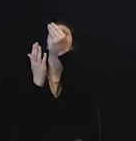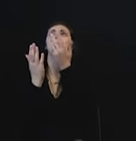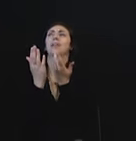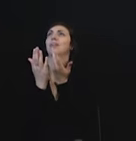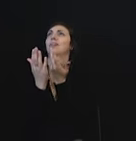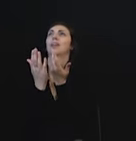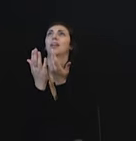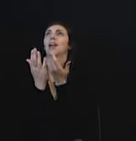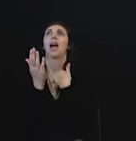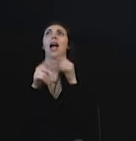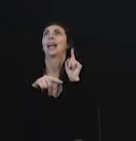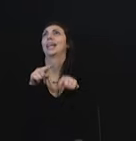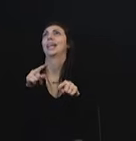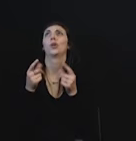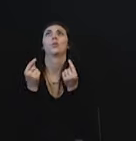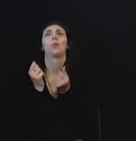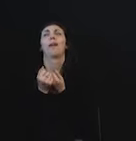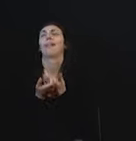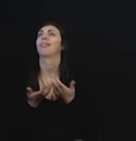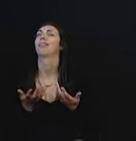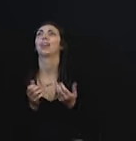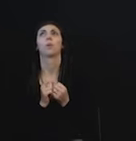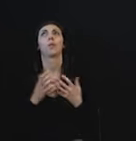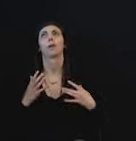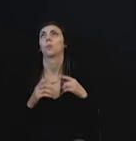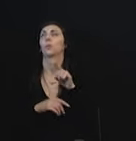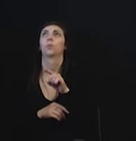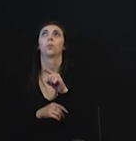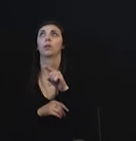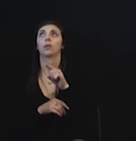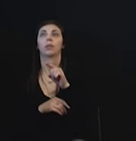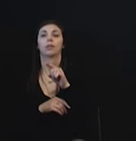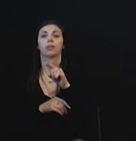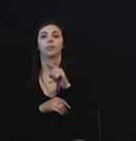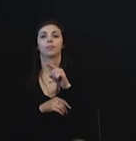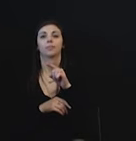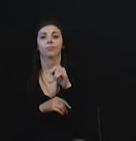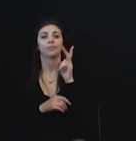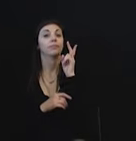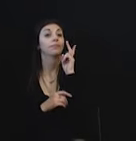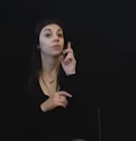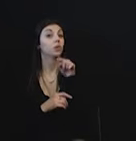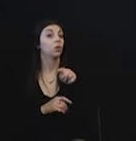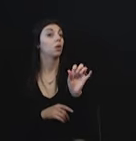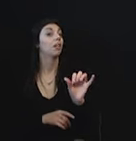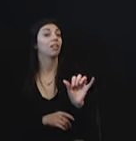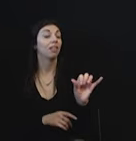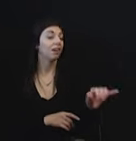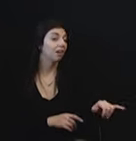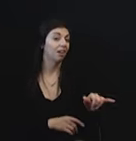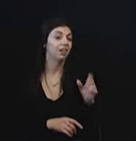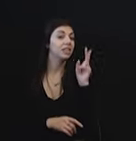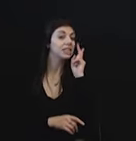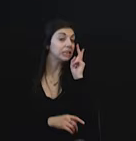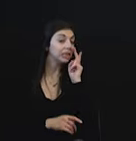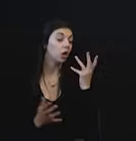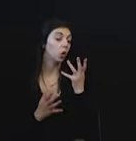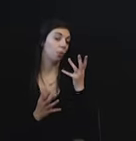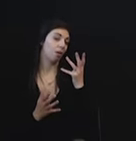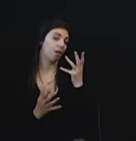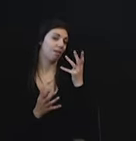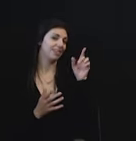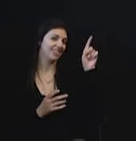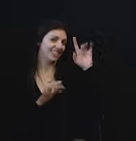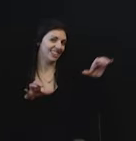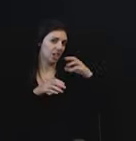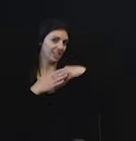else apart from you. And watch. You just watch and see what he does. You just watch